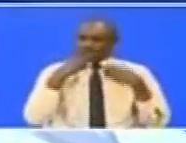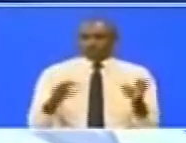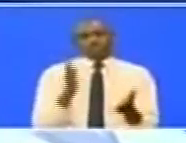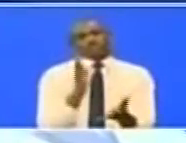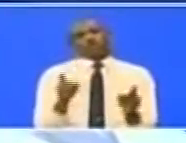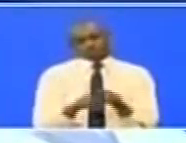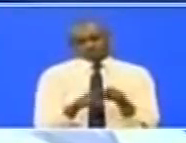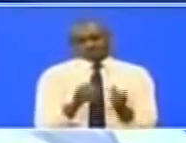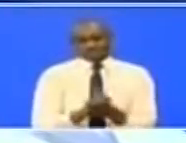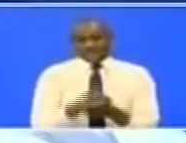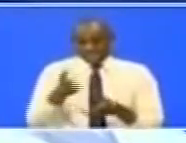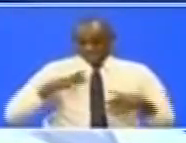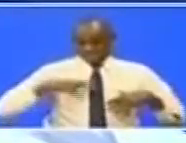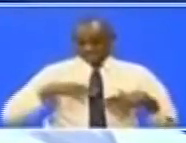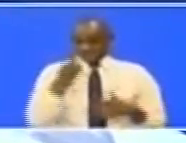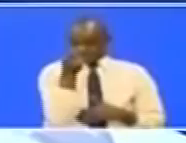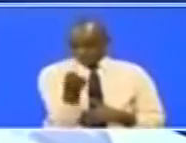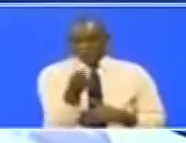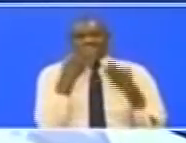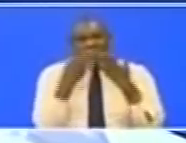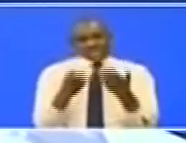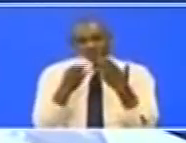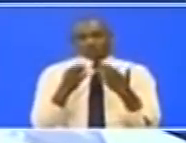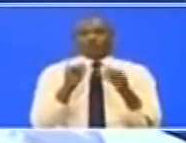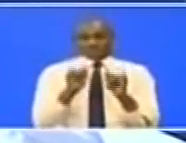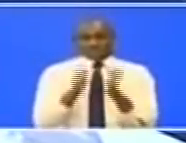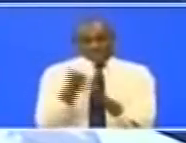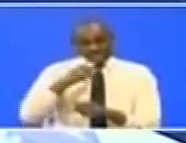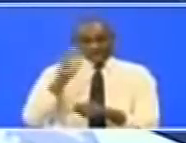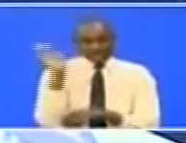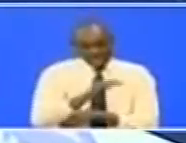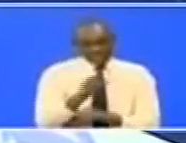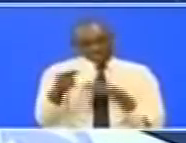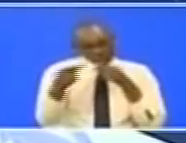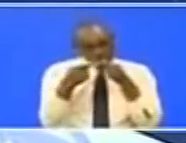lost. We'll take a quick break here on KTN Prime. Many thanks for staying with us. We'll be back shortly.